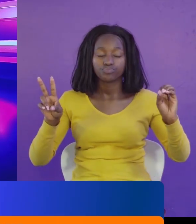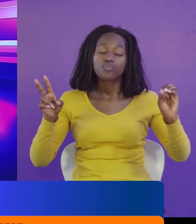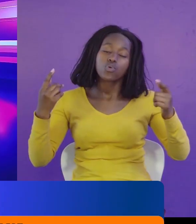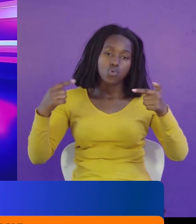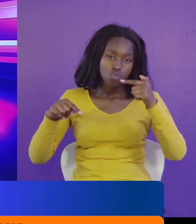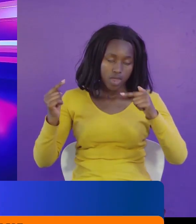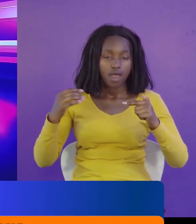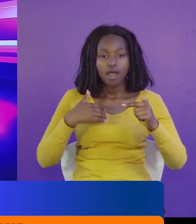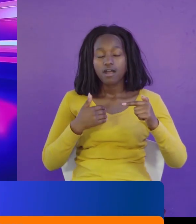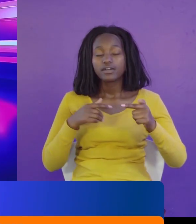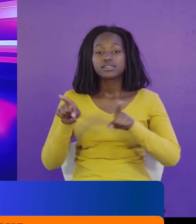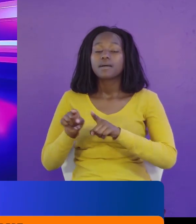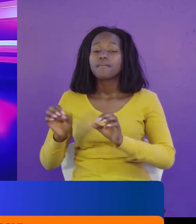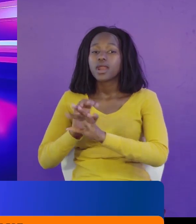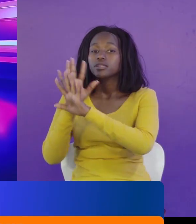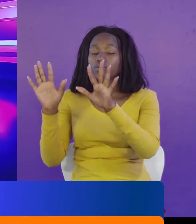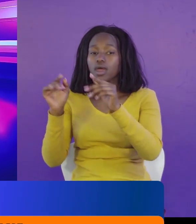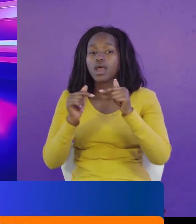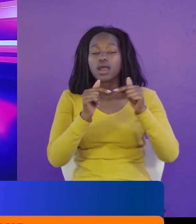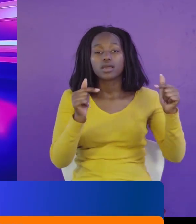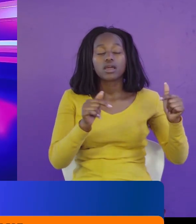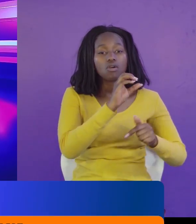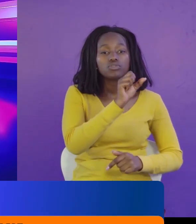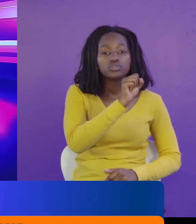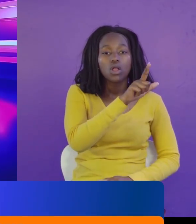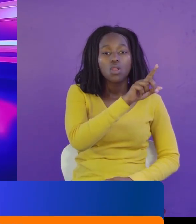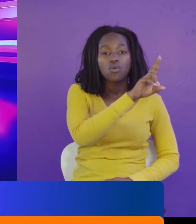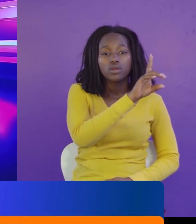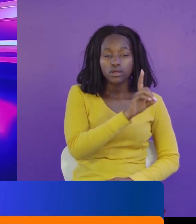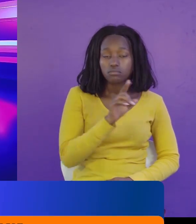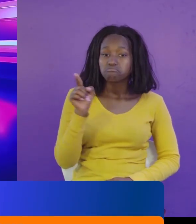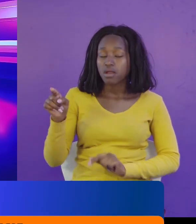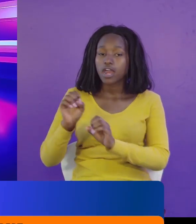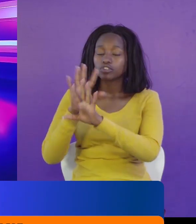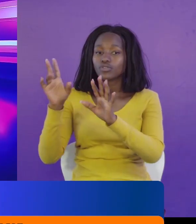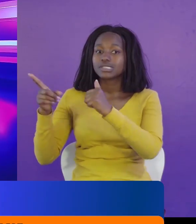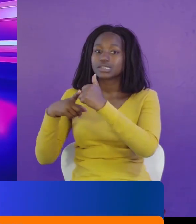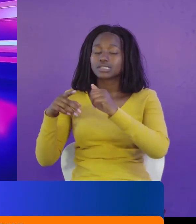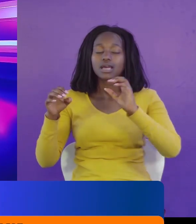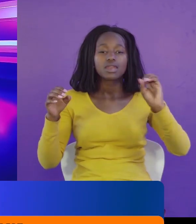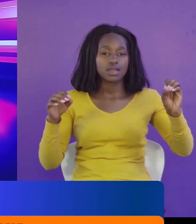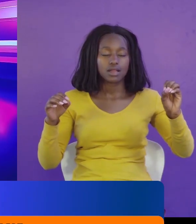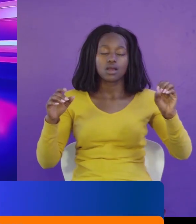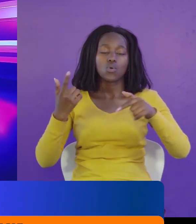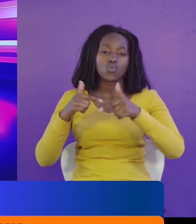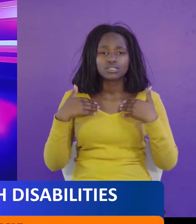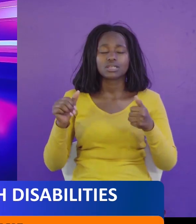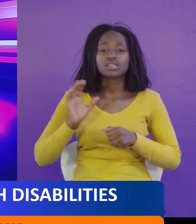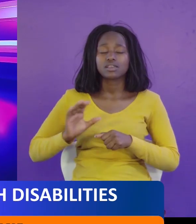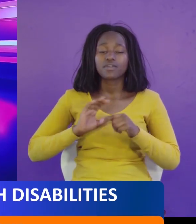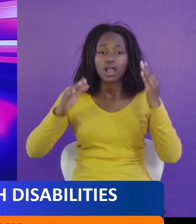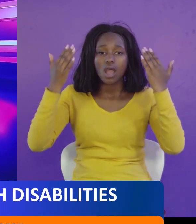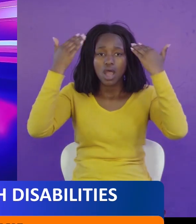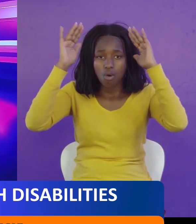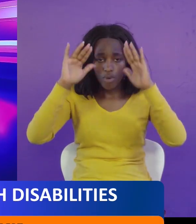also we had Brighton and playing against Oxford, where Brighton managed a 6-0 win against their counterpart, Oxford United.